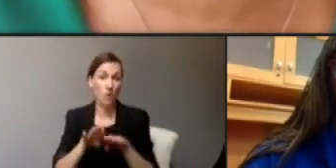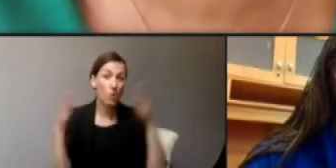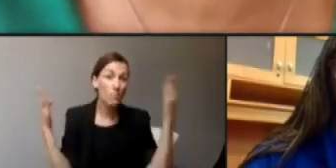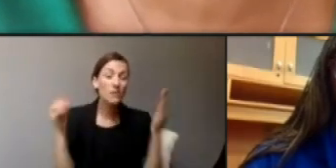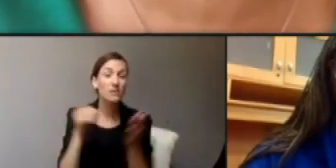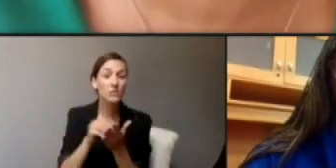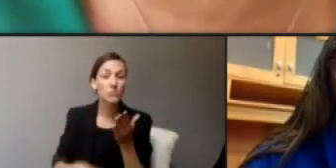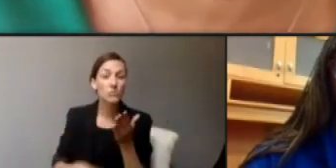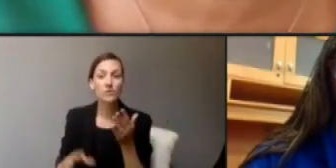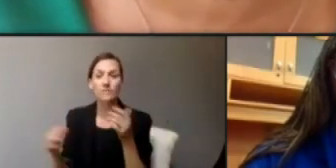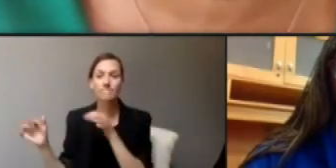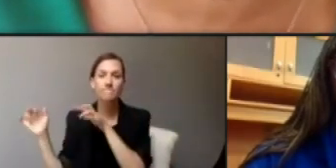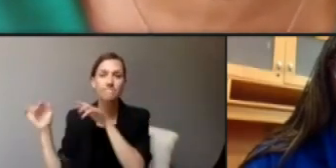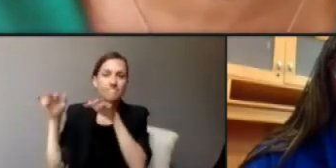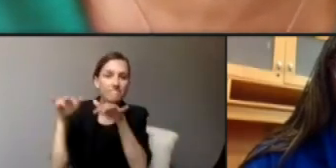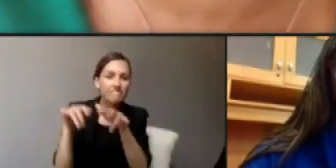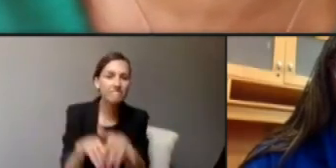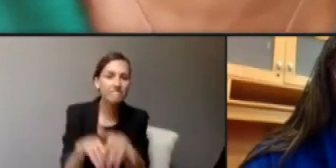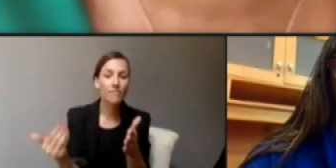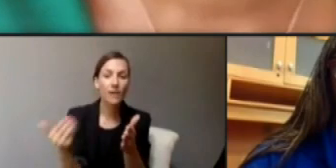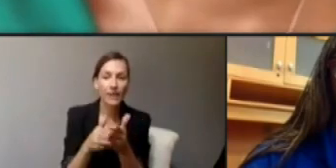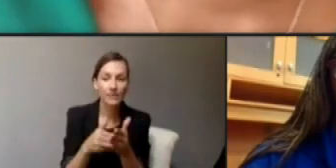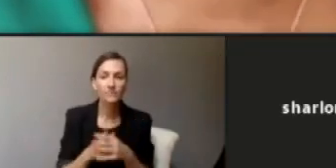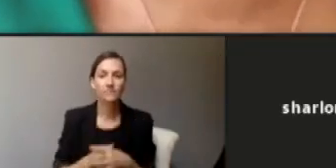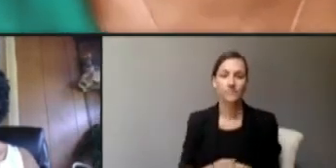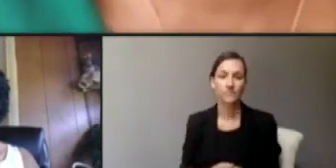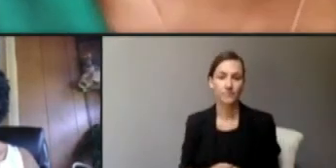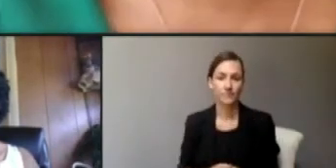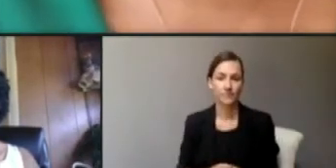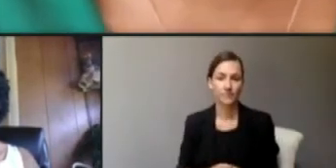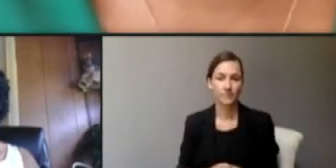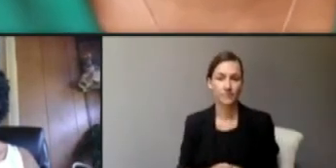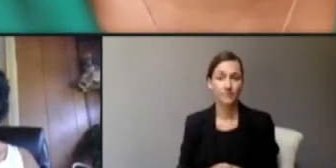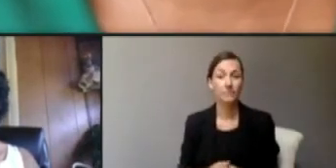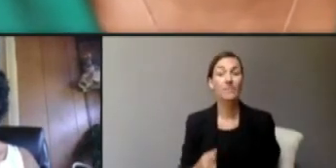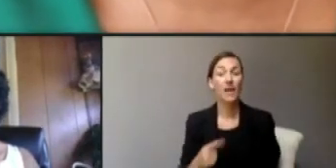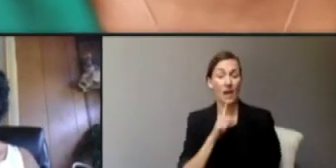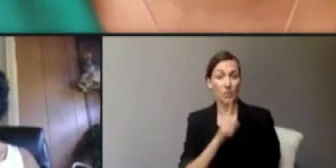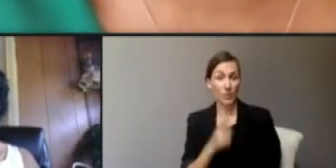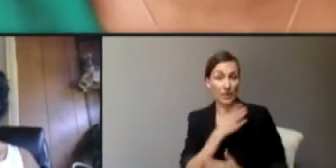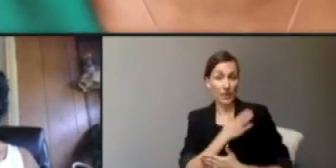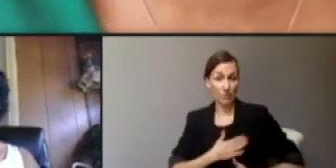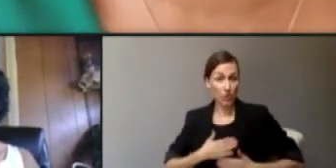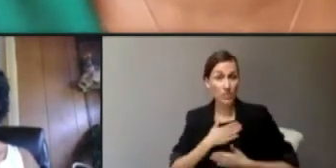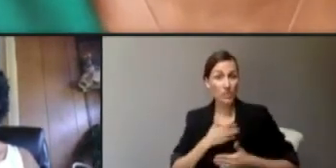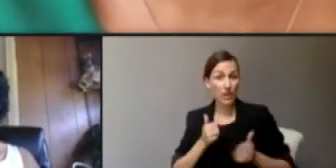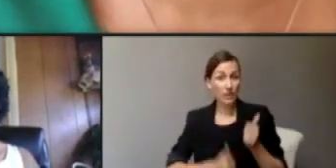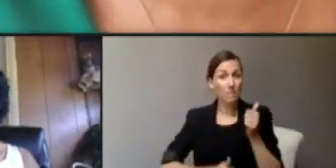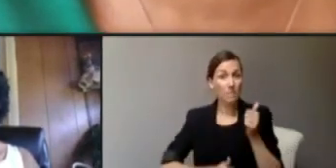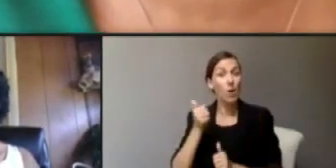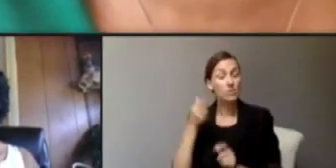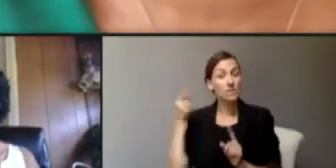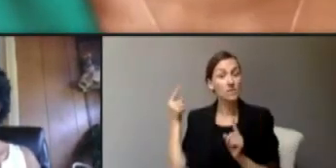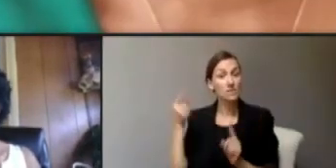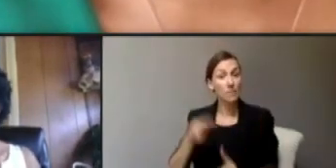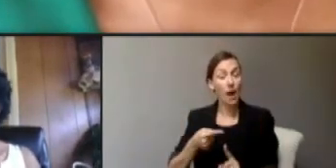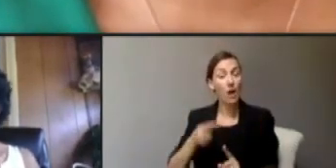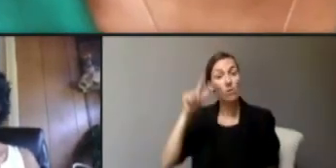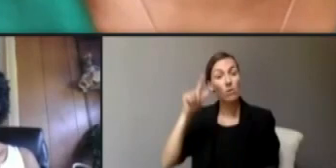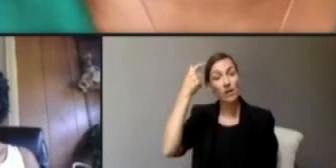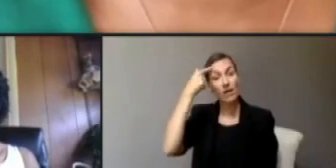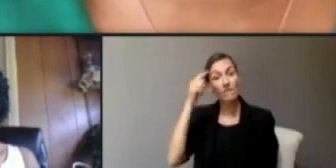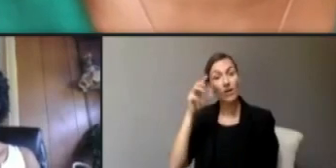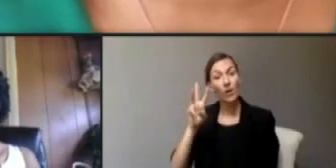students back to schools safely. So what I really appreciate most about Governor Whitmer is that